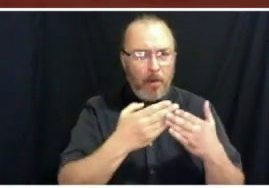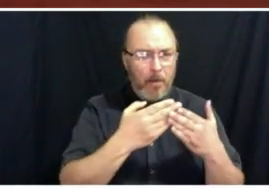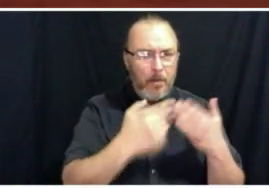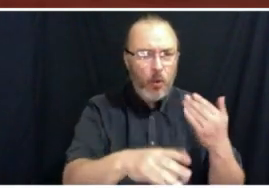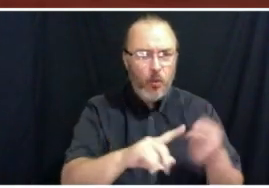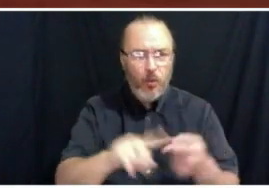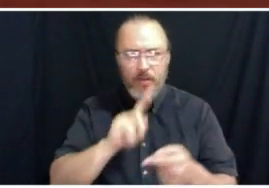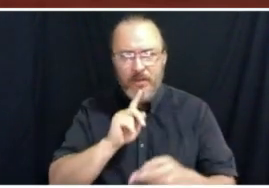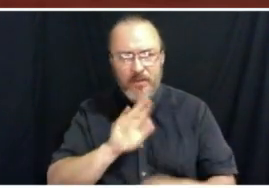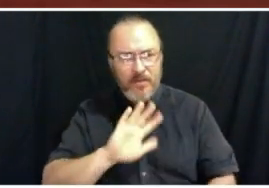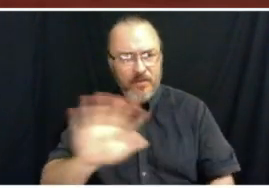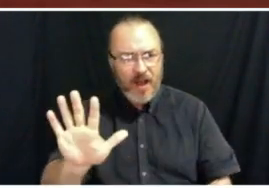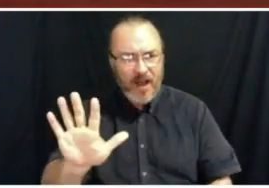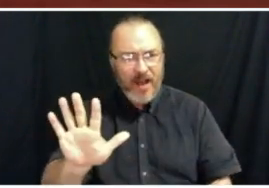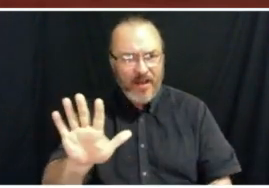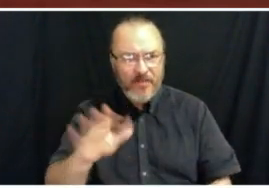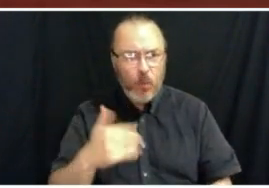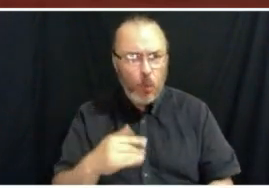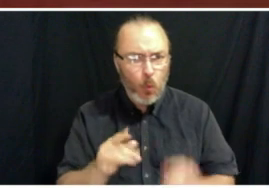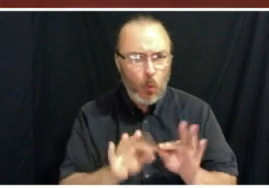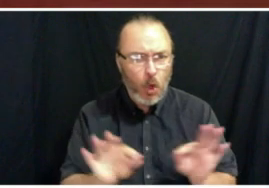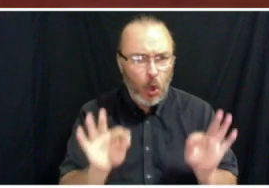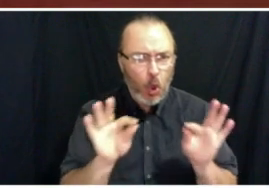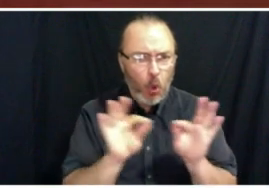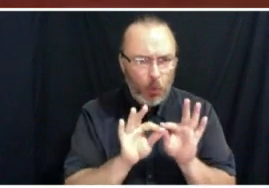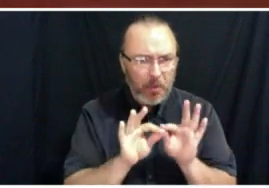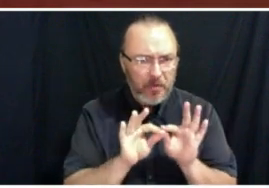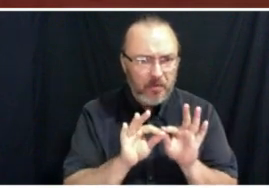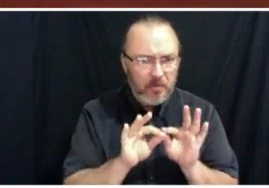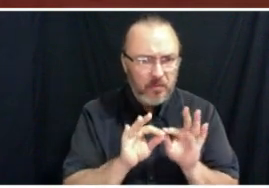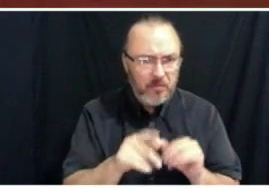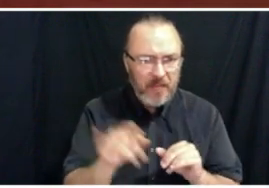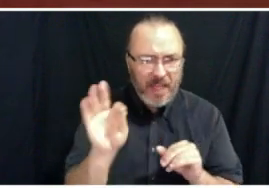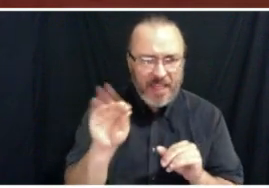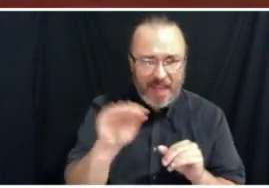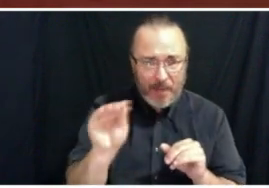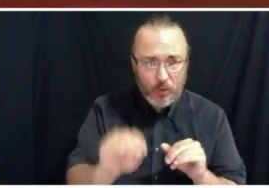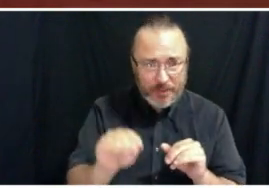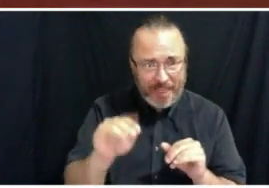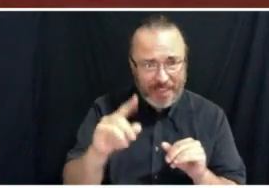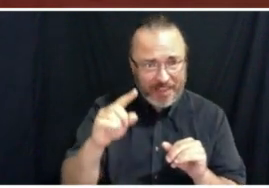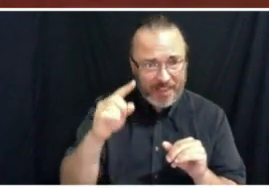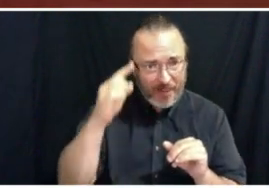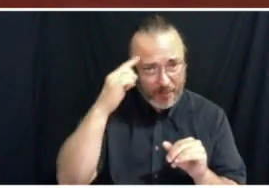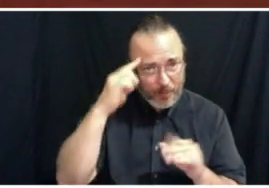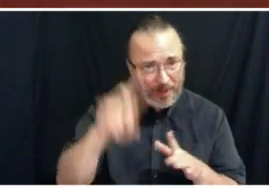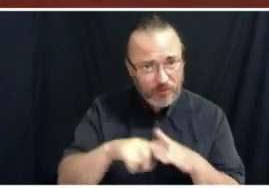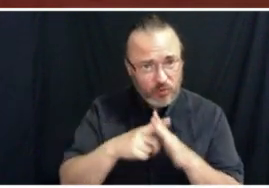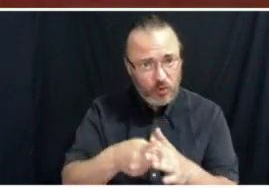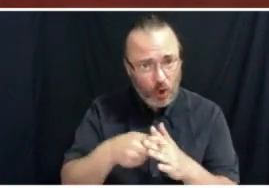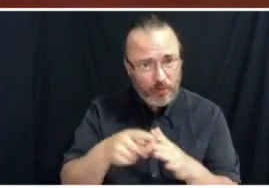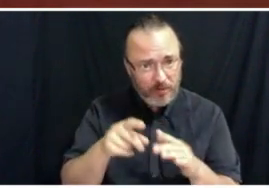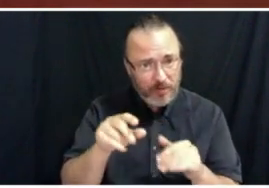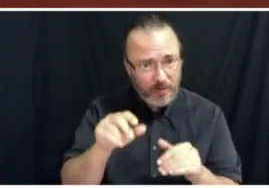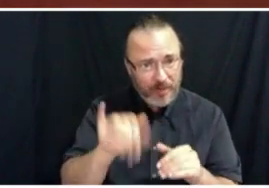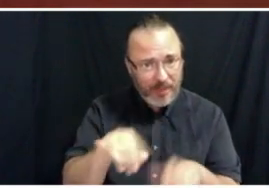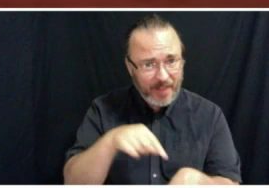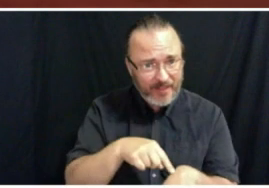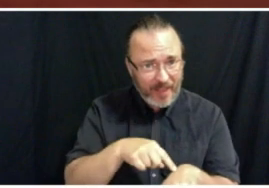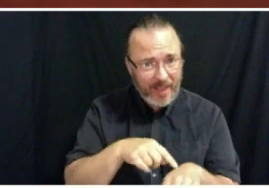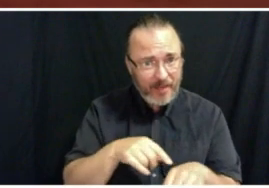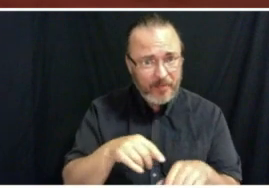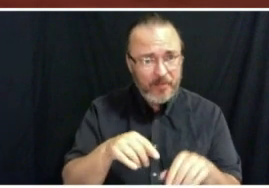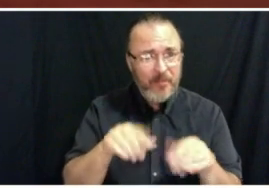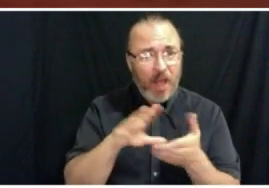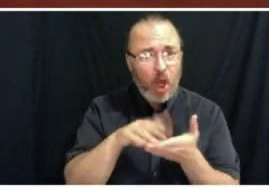and over 90% of the brain's development takes place, and that early learning is fundamental for a